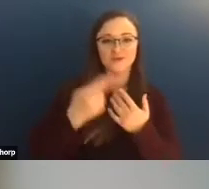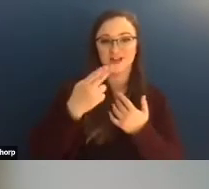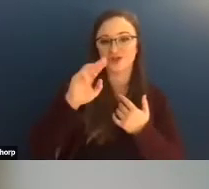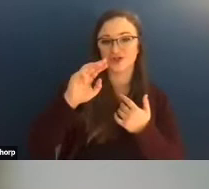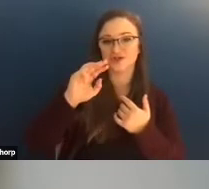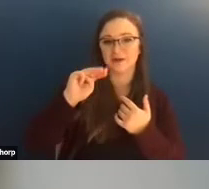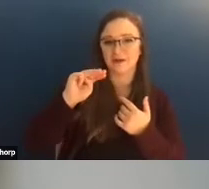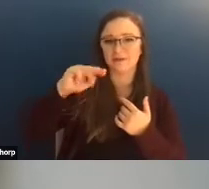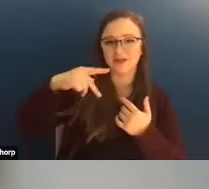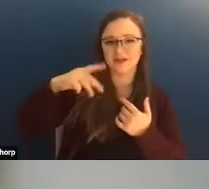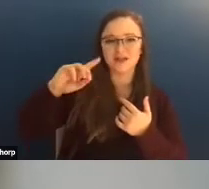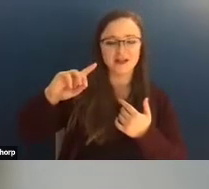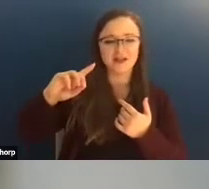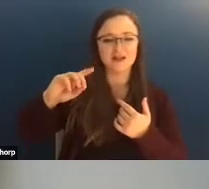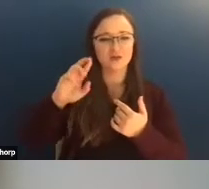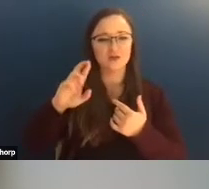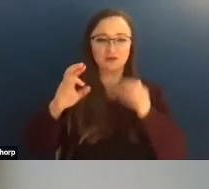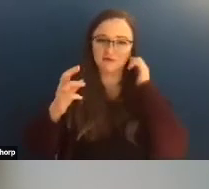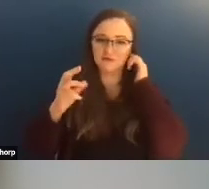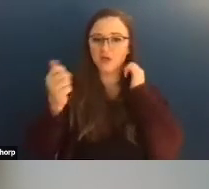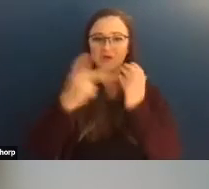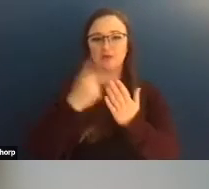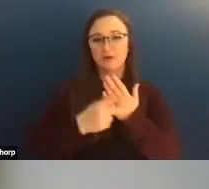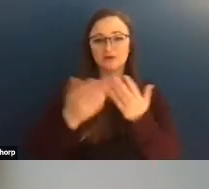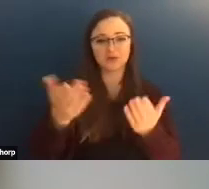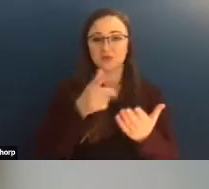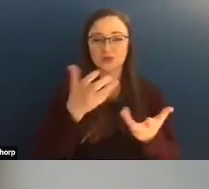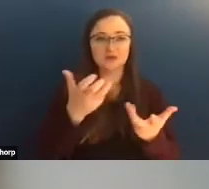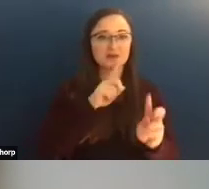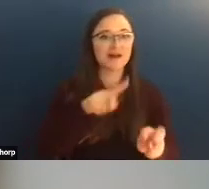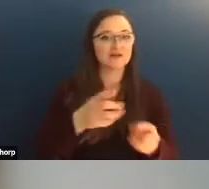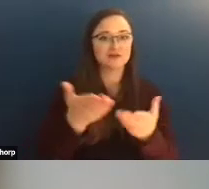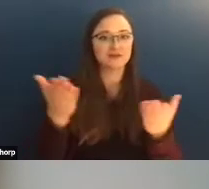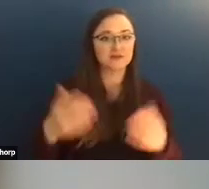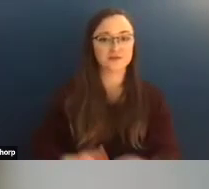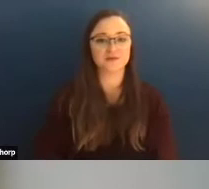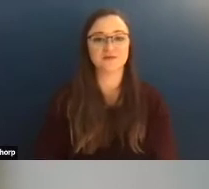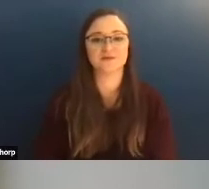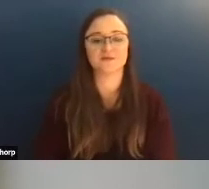that you know. Whoever wants to start, Dr. Weatherspoon?